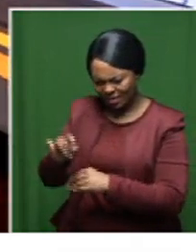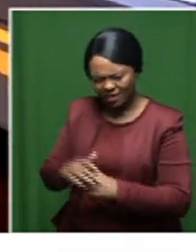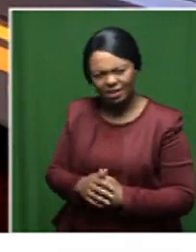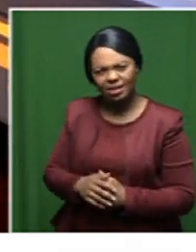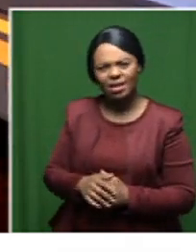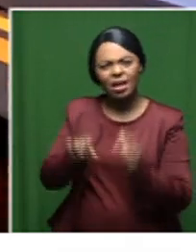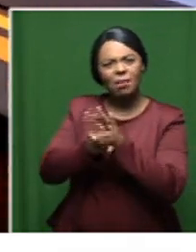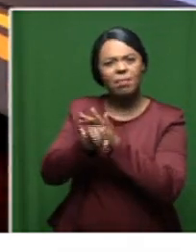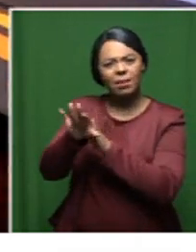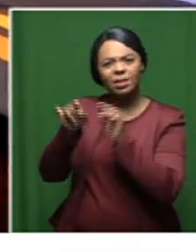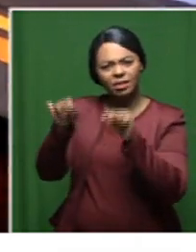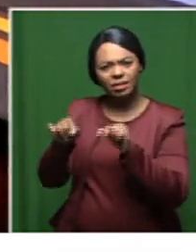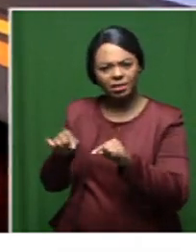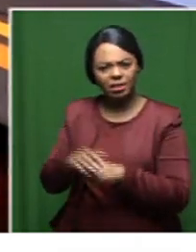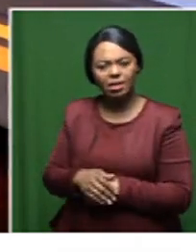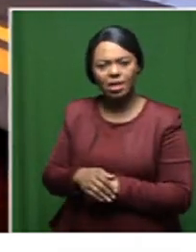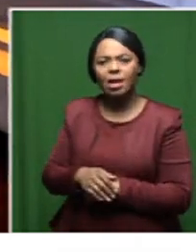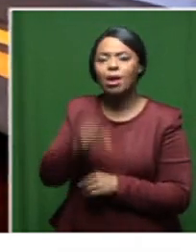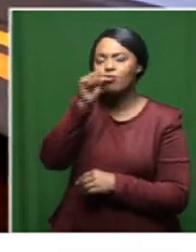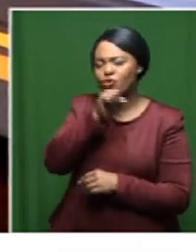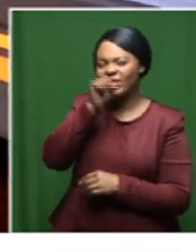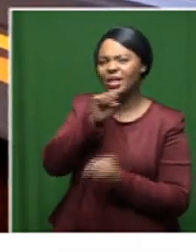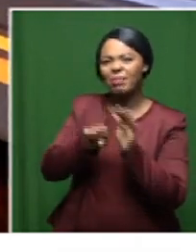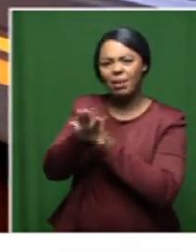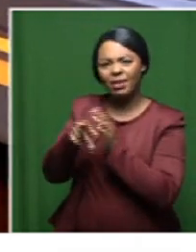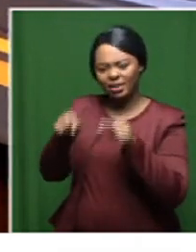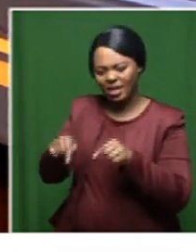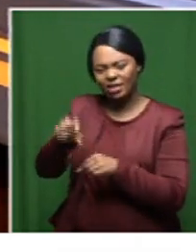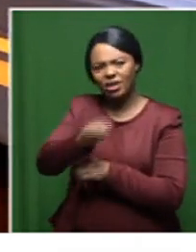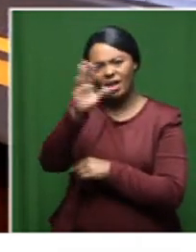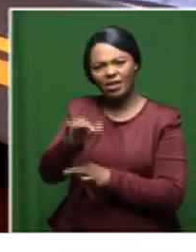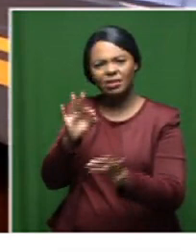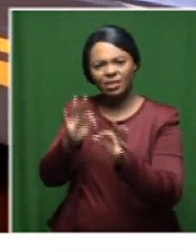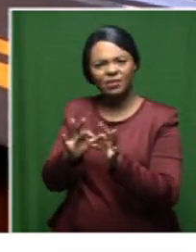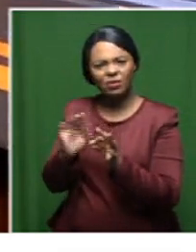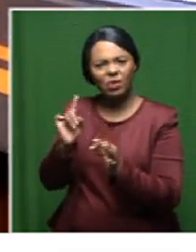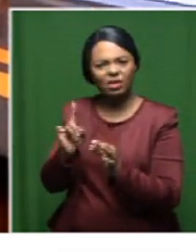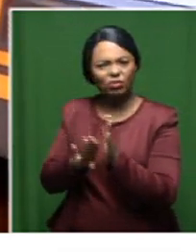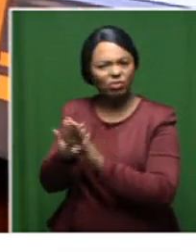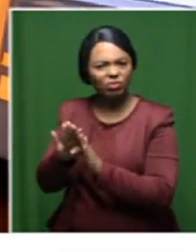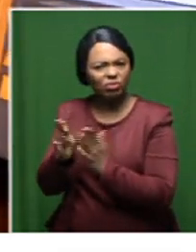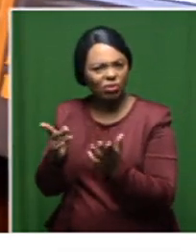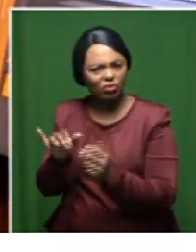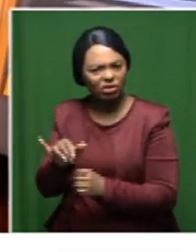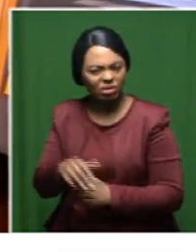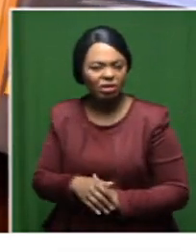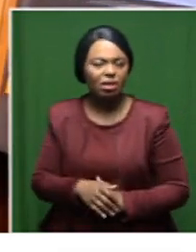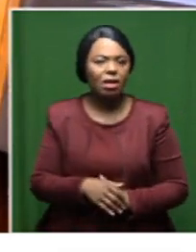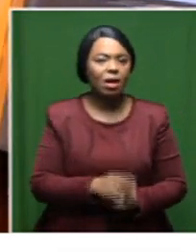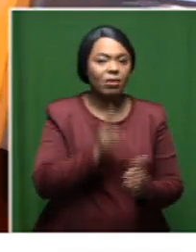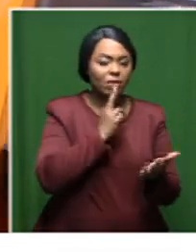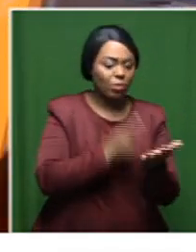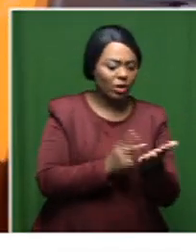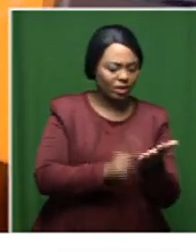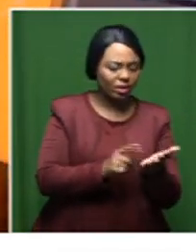or state of music publishing specifically in South Africa at the moment? Well, what we can tell from the report and